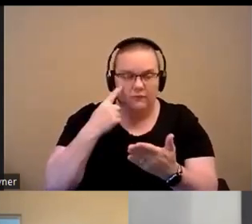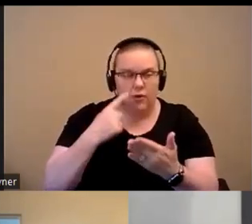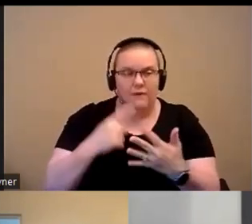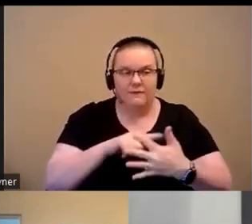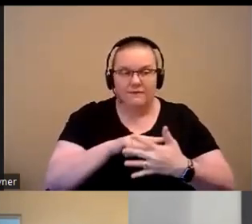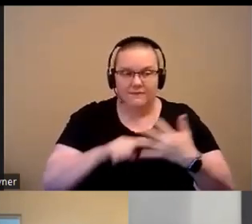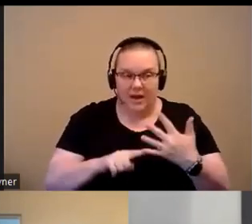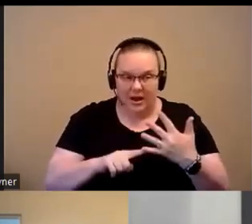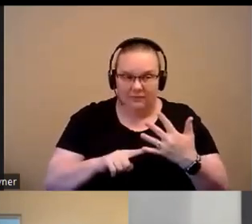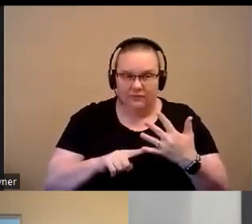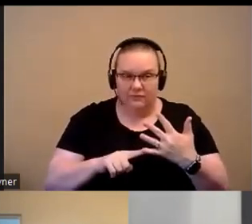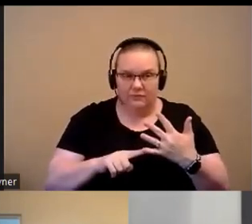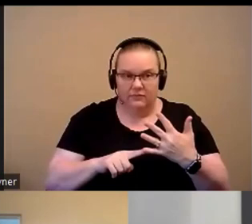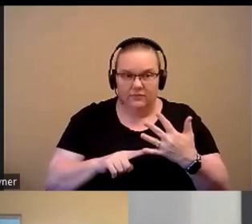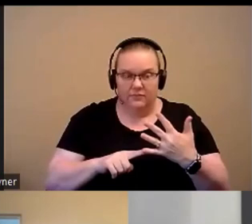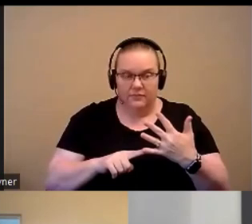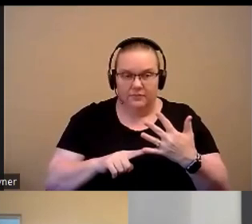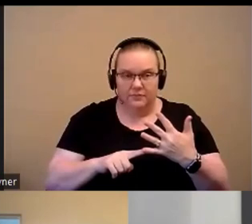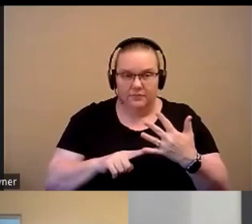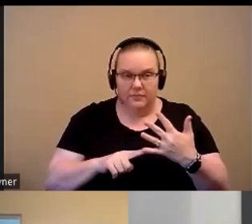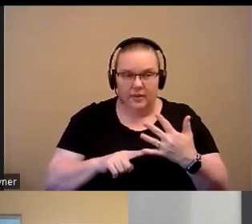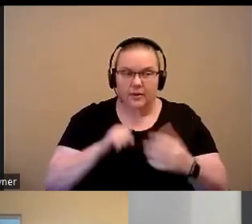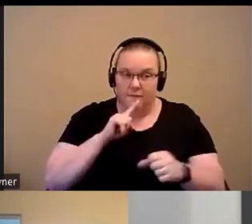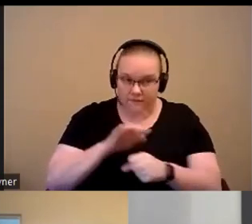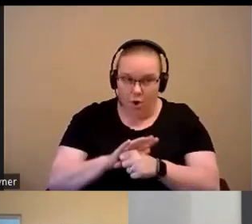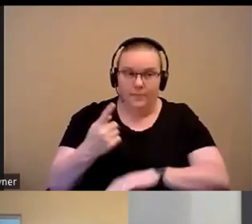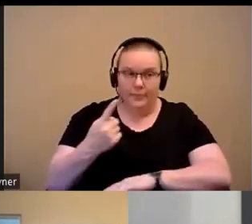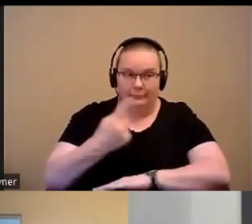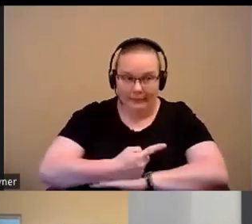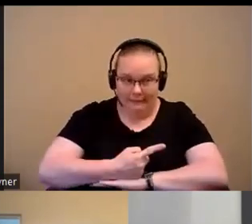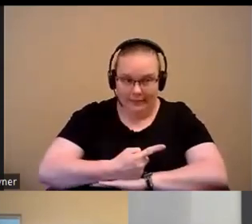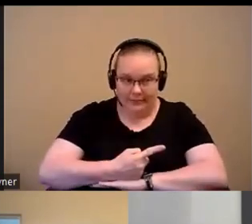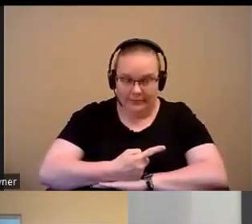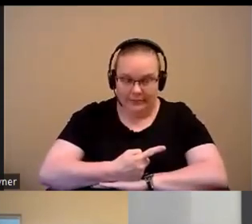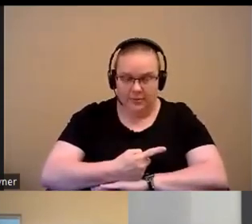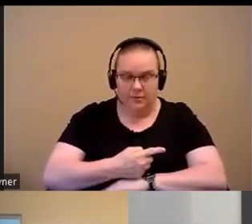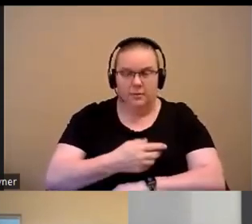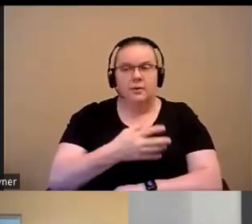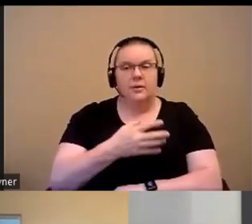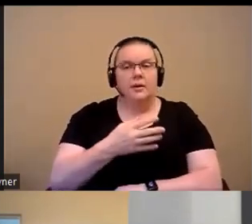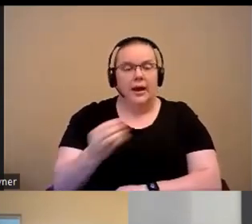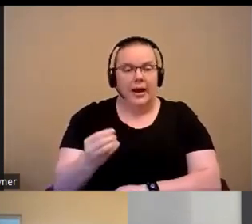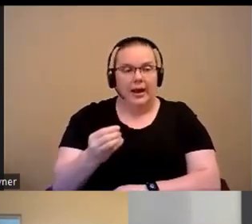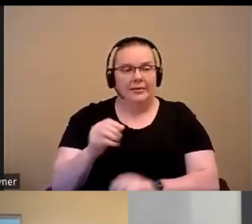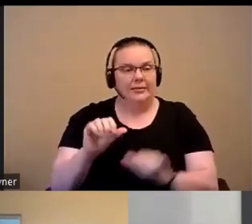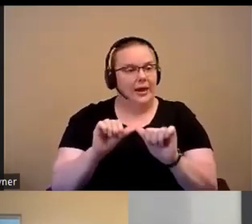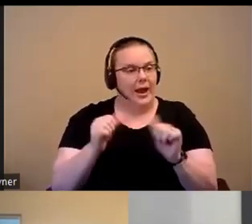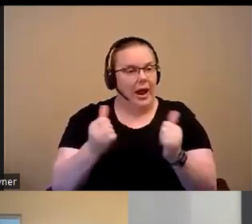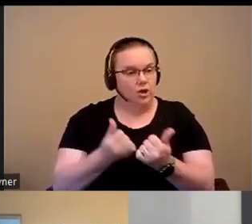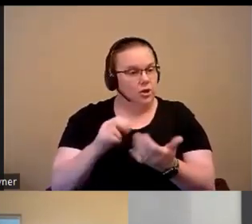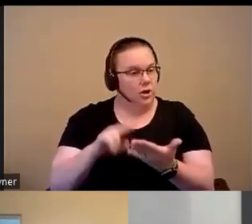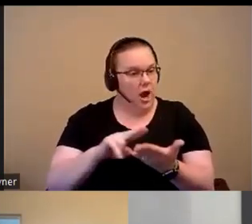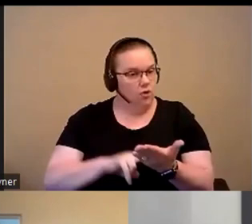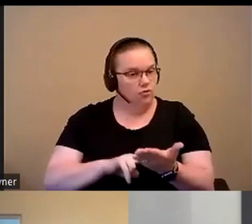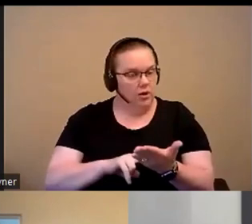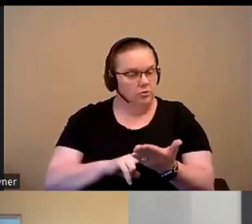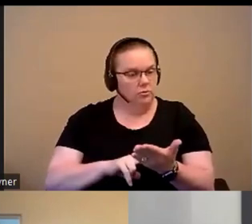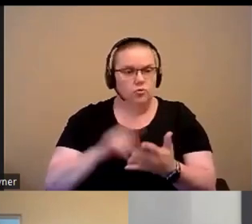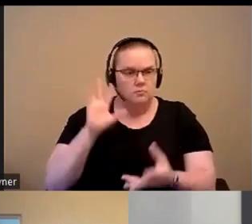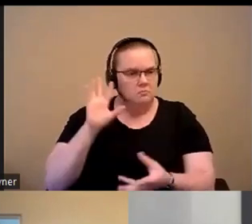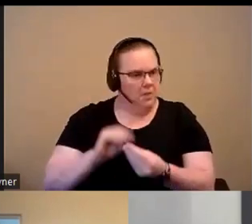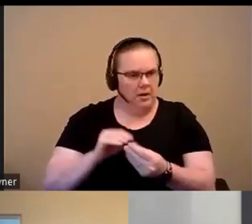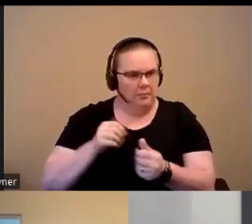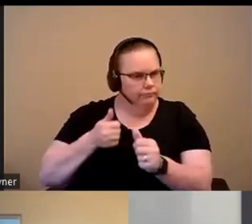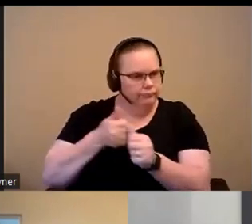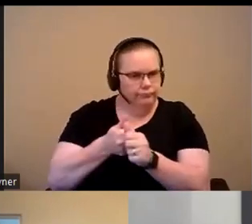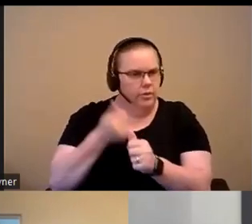five confirmed dates, right? And the agency contract to make up for the rest of it. But what